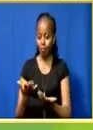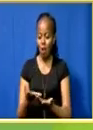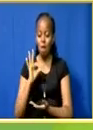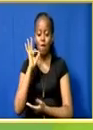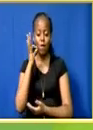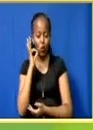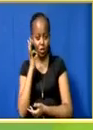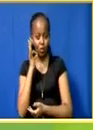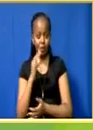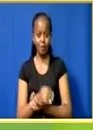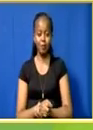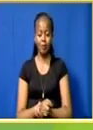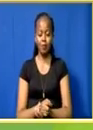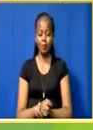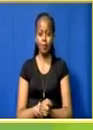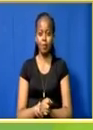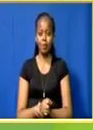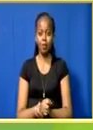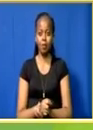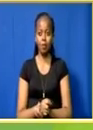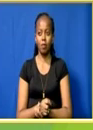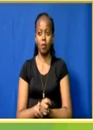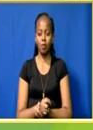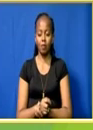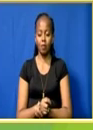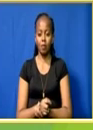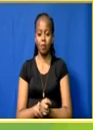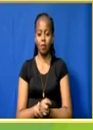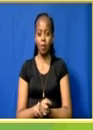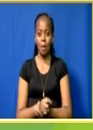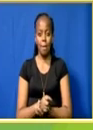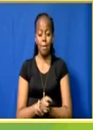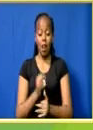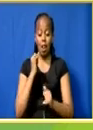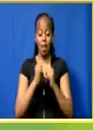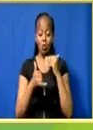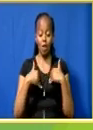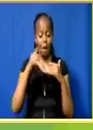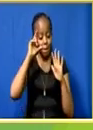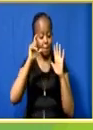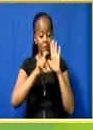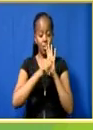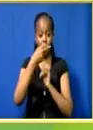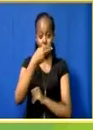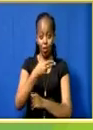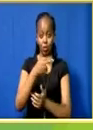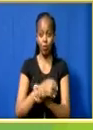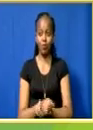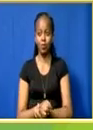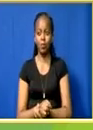to? It belongs to the fruit family. Yes, mm-hmm. it is a fruit. Yes. And lastly, we have something that